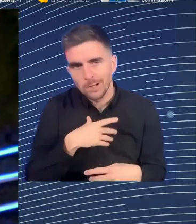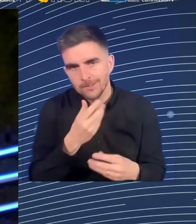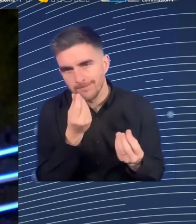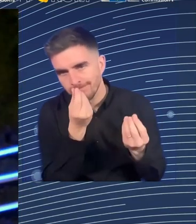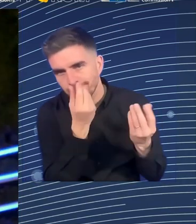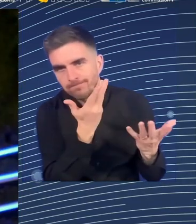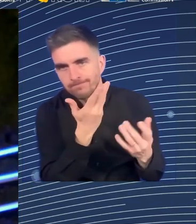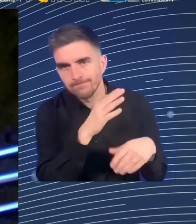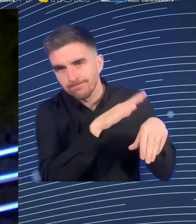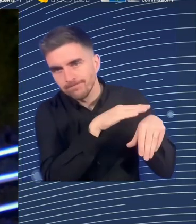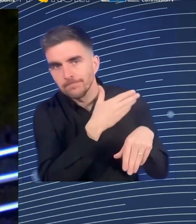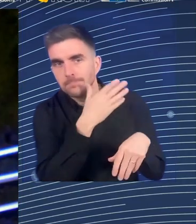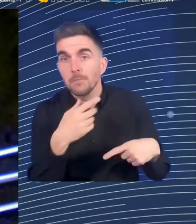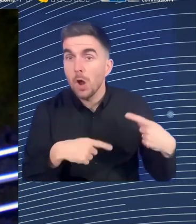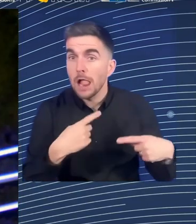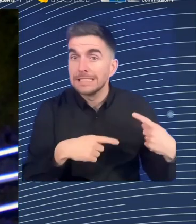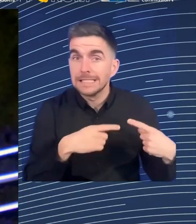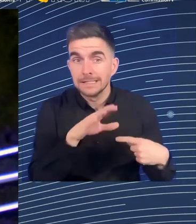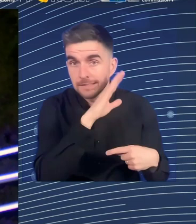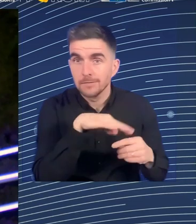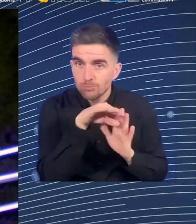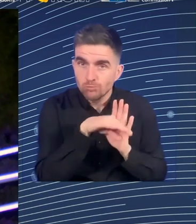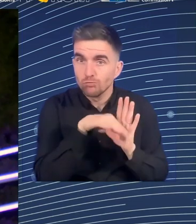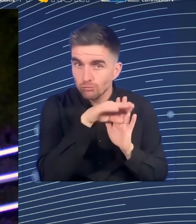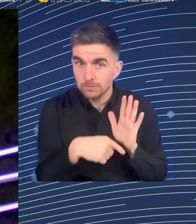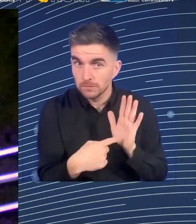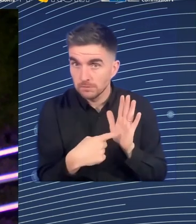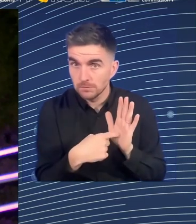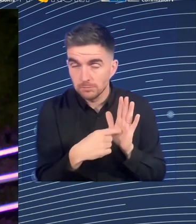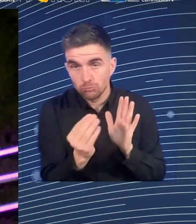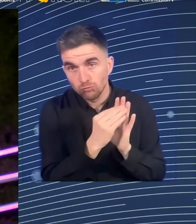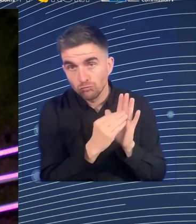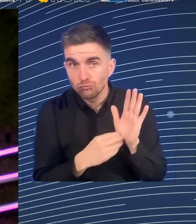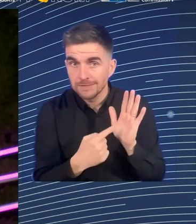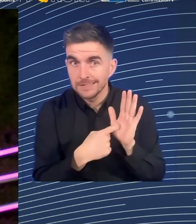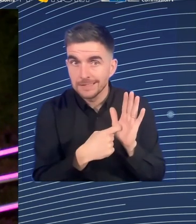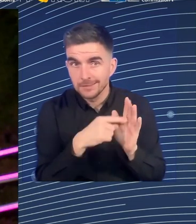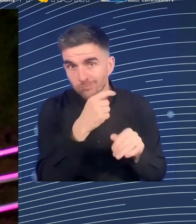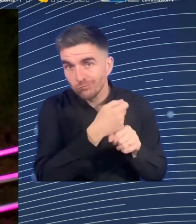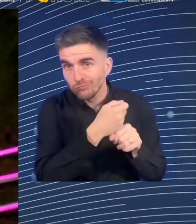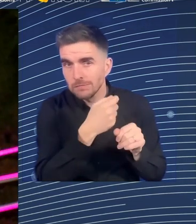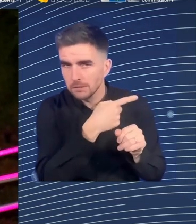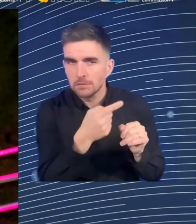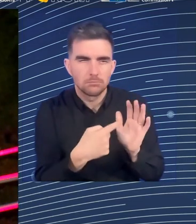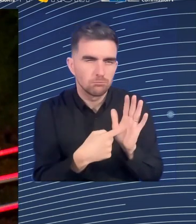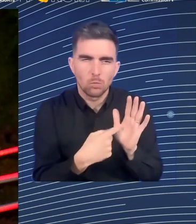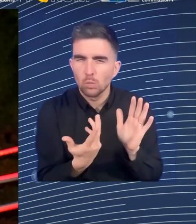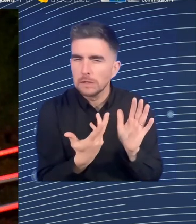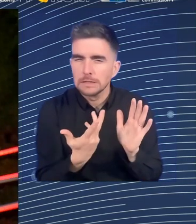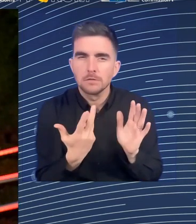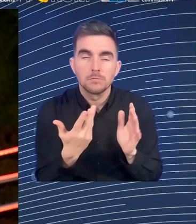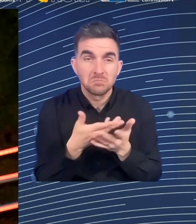So I think the first message would come from the demand side and clearly say get ready for the twin